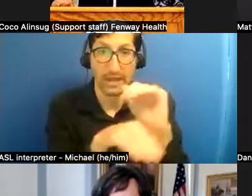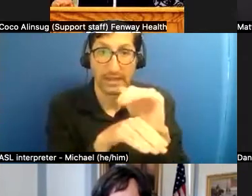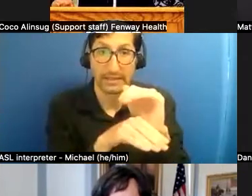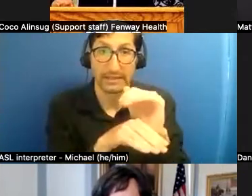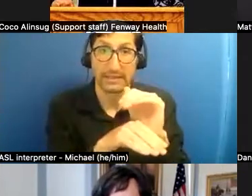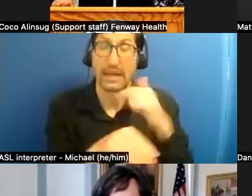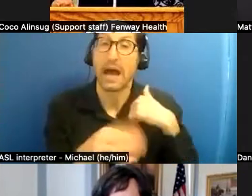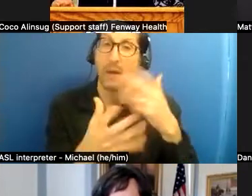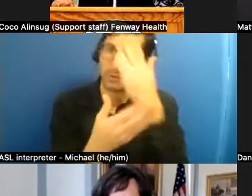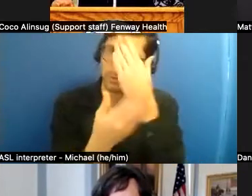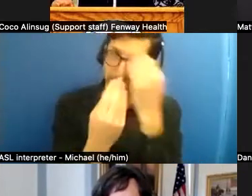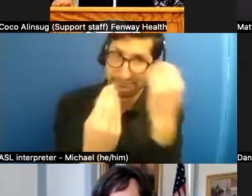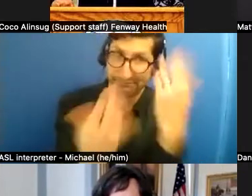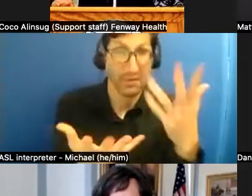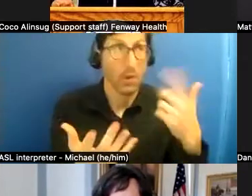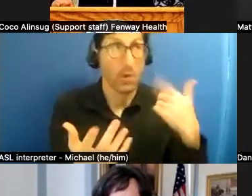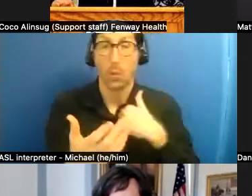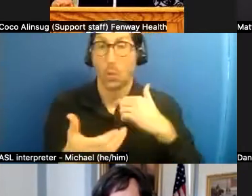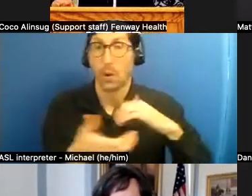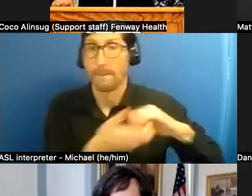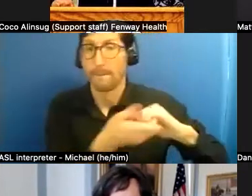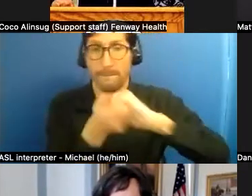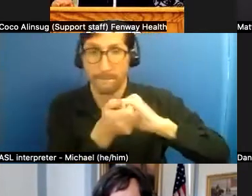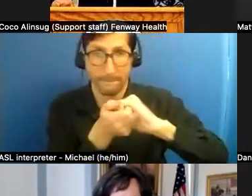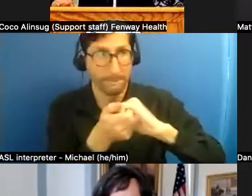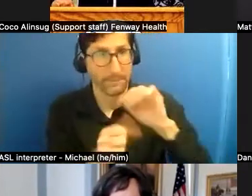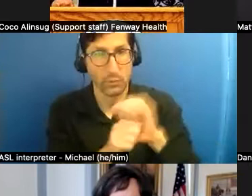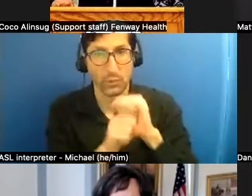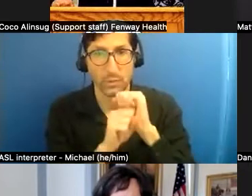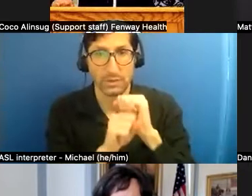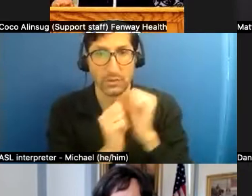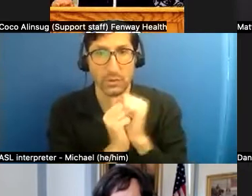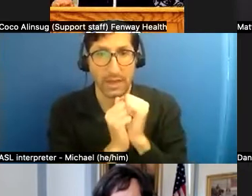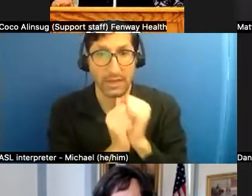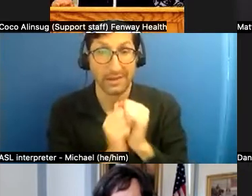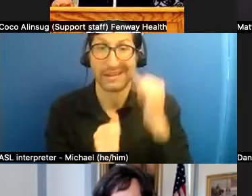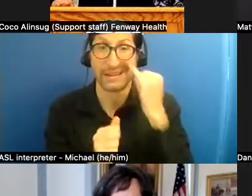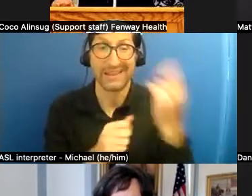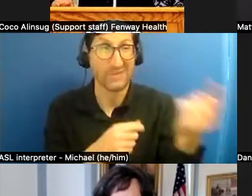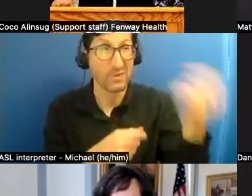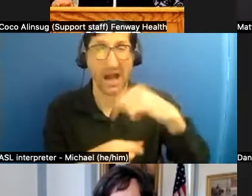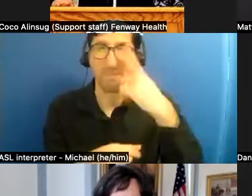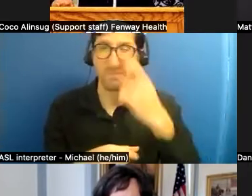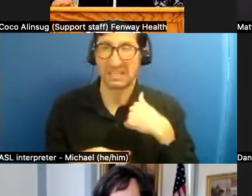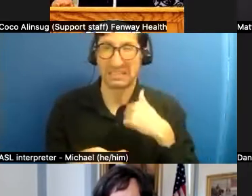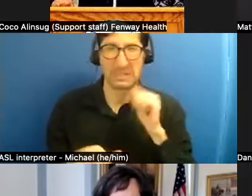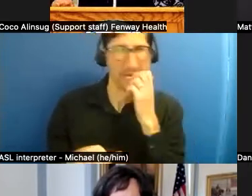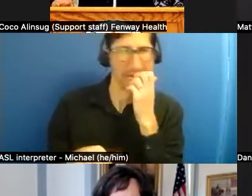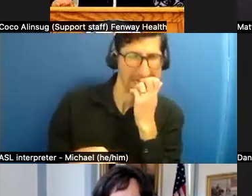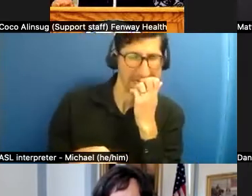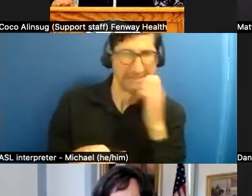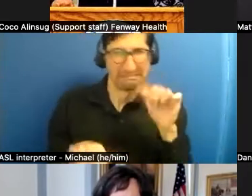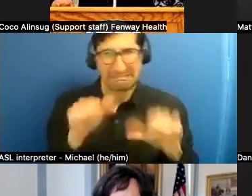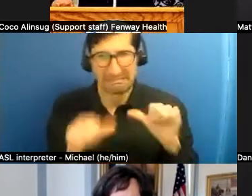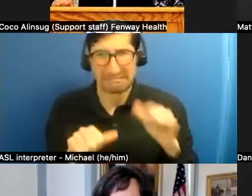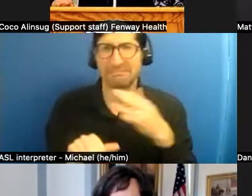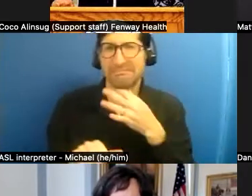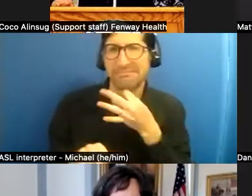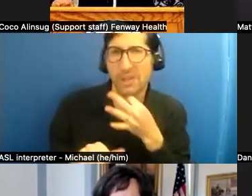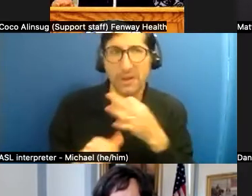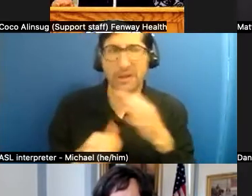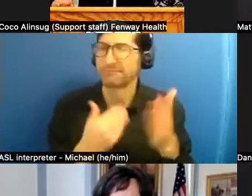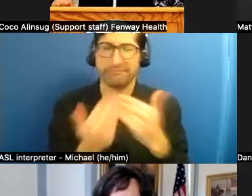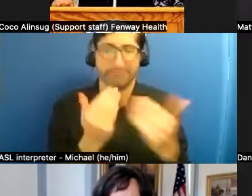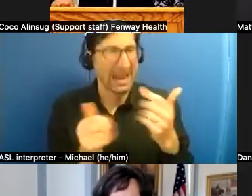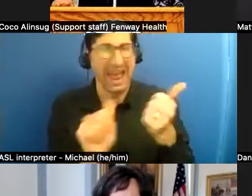all partners in this work, whether you came to this topic with skepticism or support or curiosity, whether you are someone who